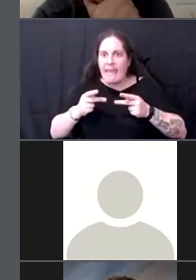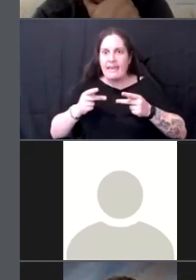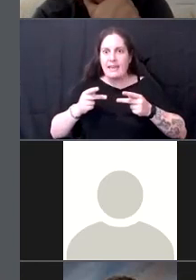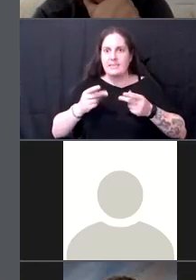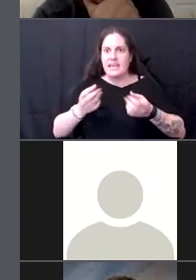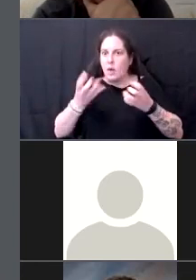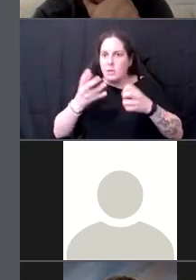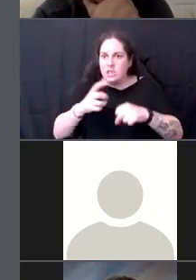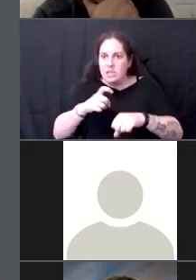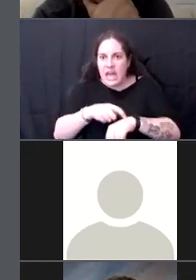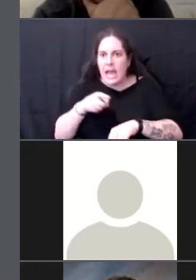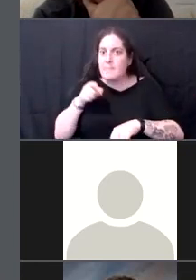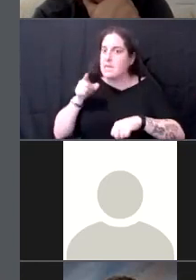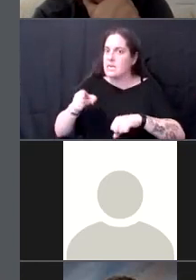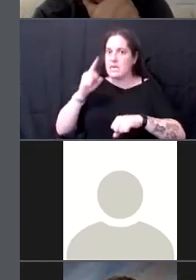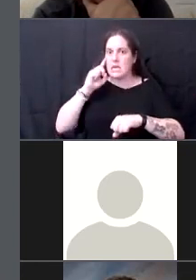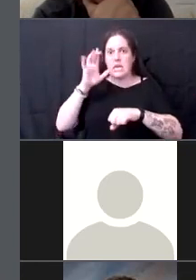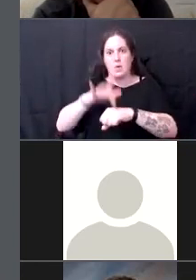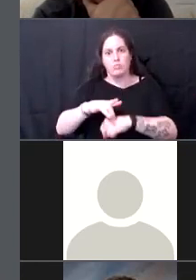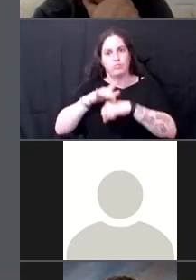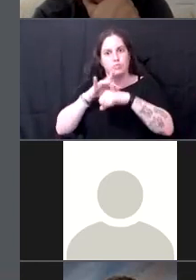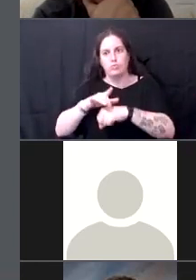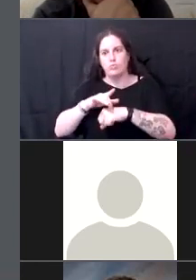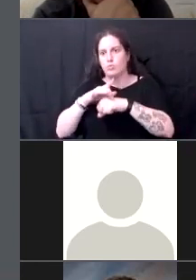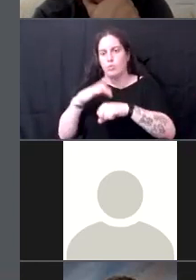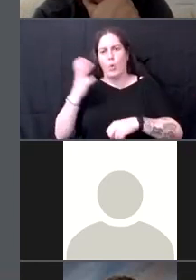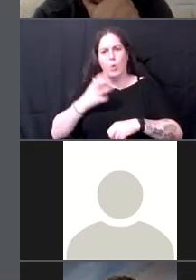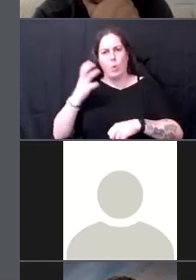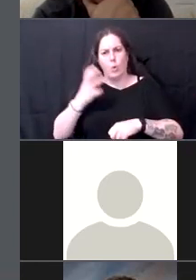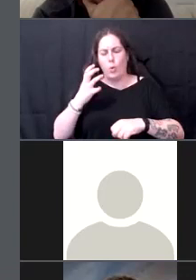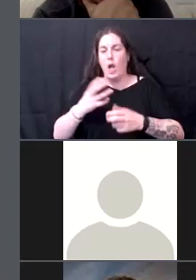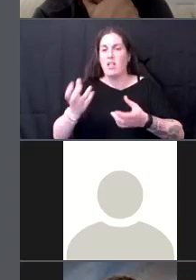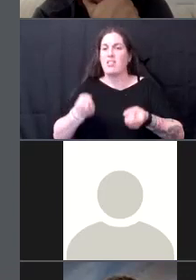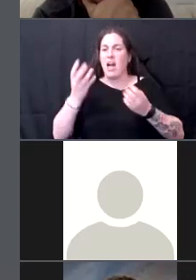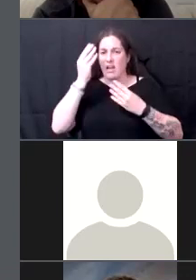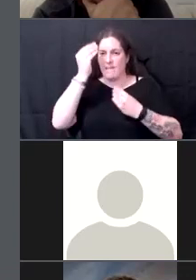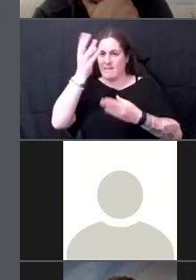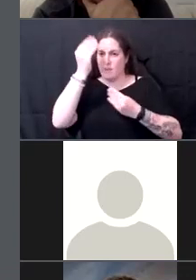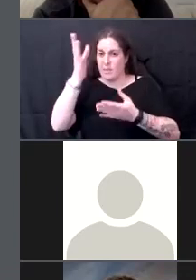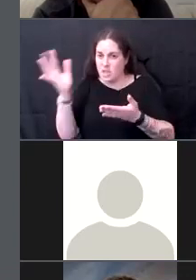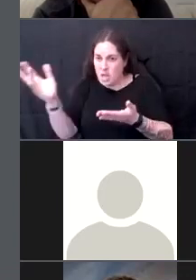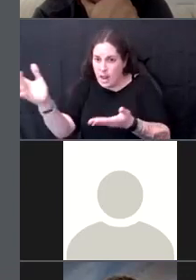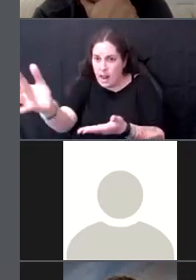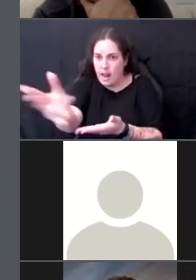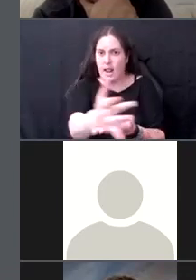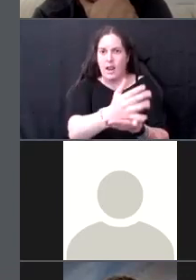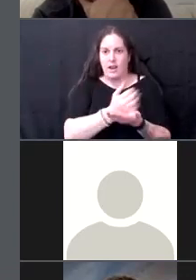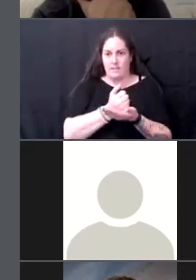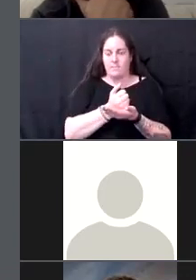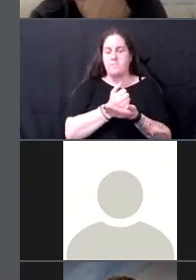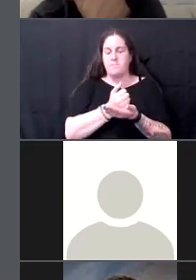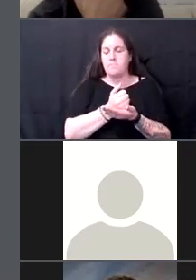things. He did a lot of data collection, and he